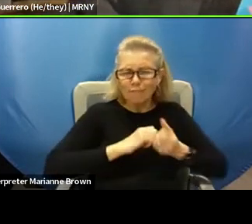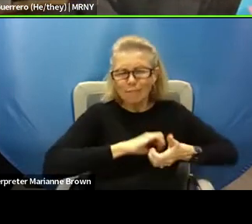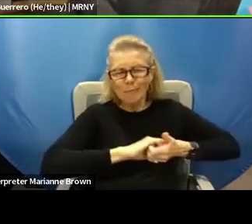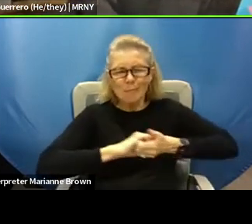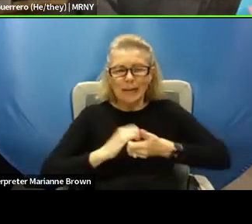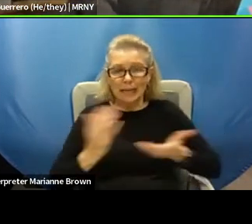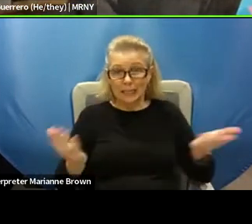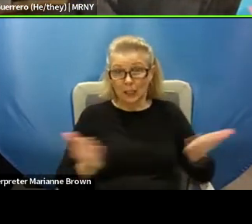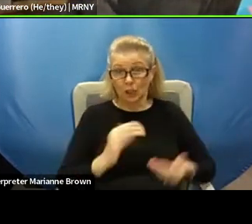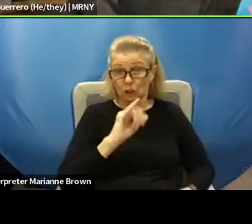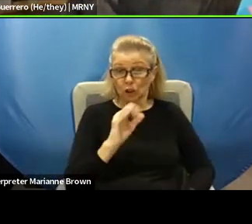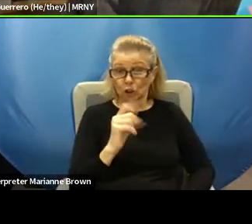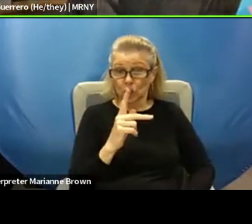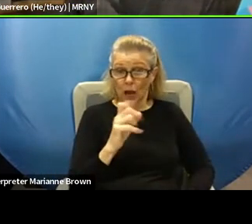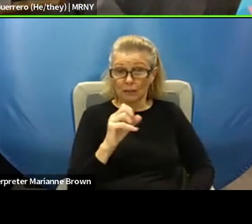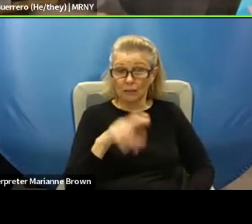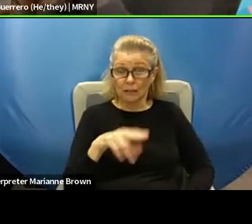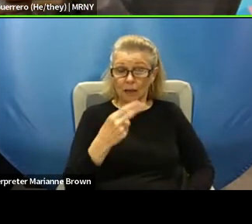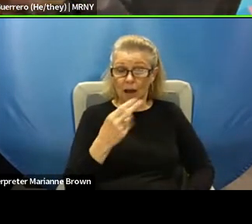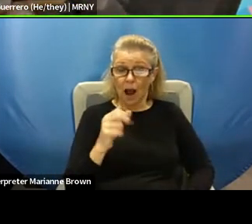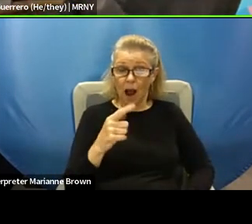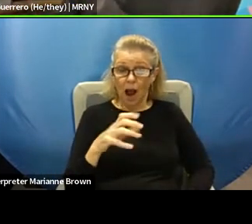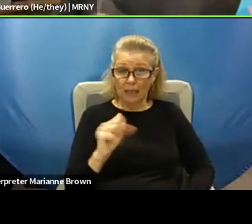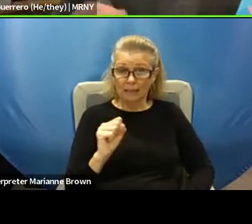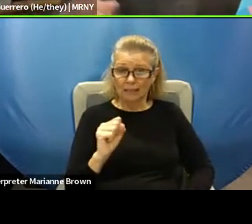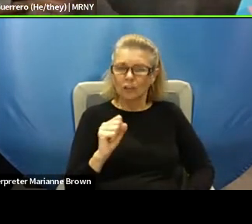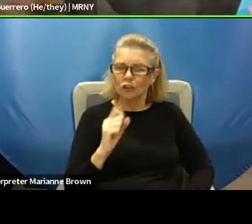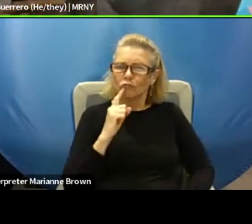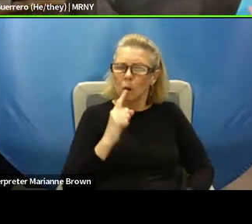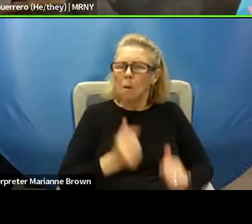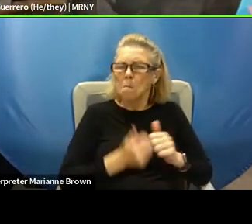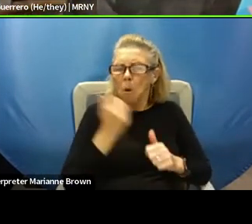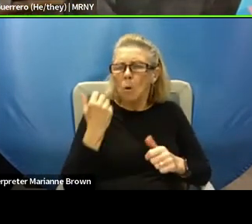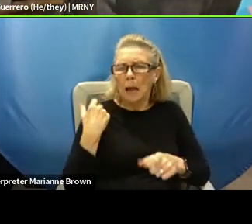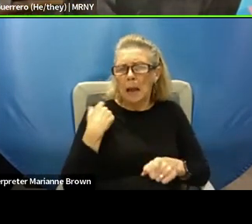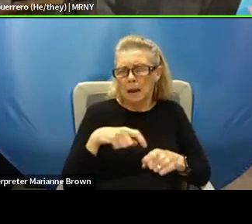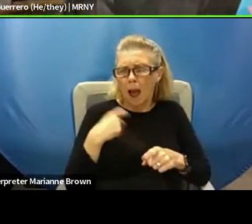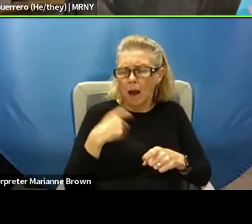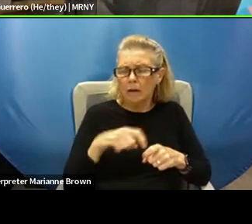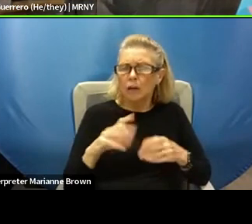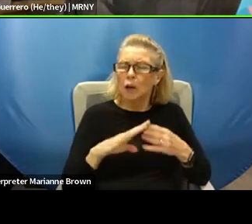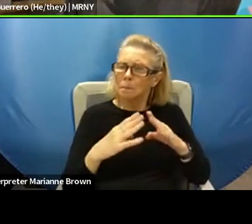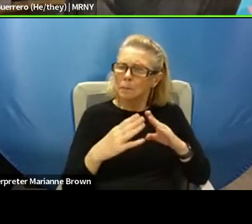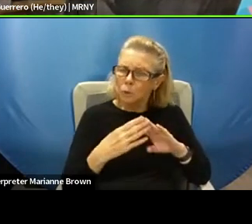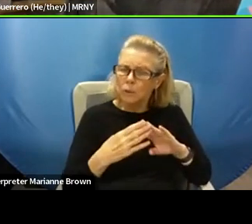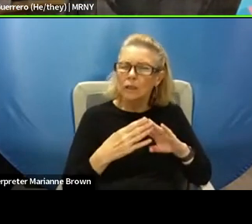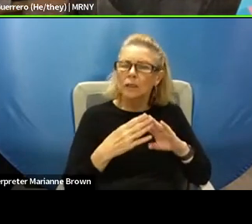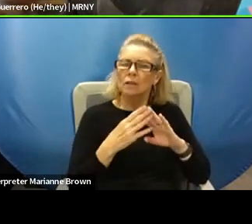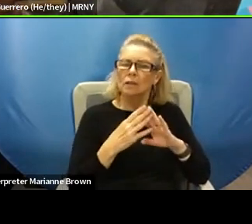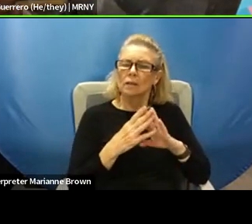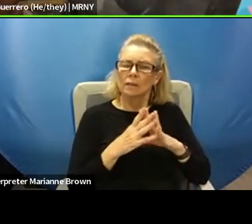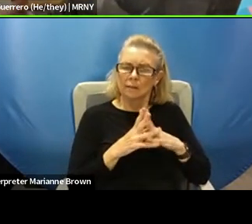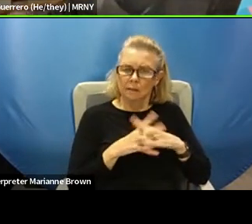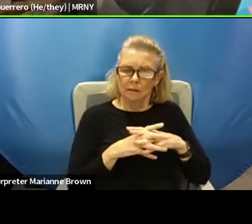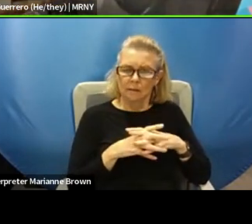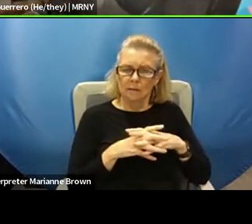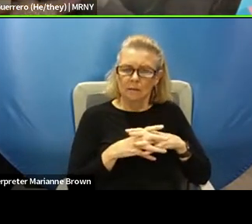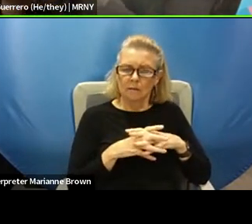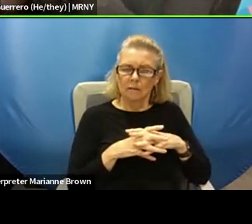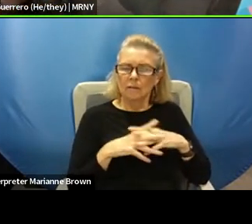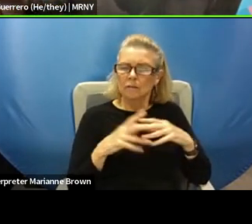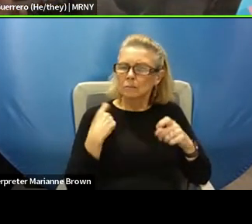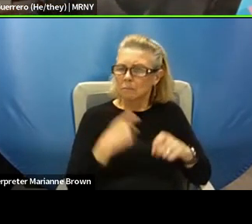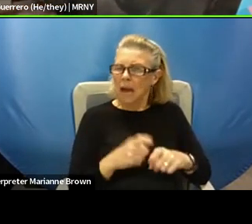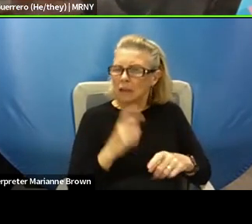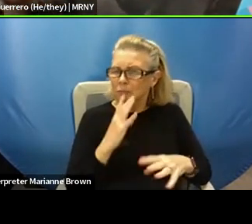community, primarily Spanish speaking community, where at night,